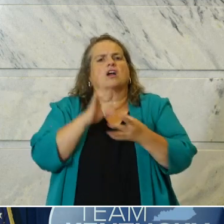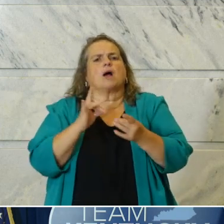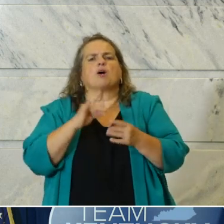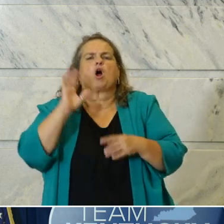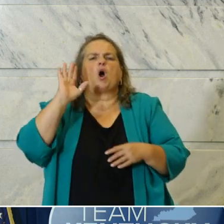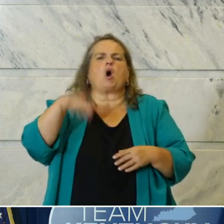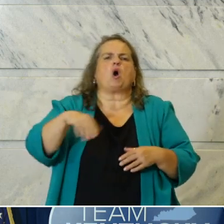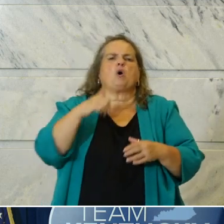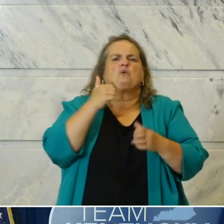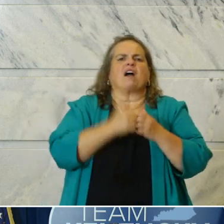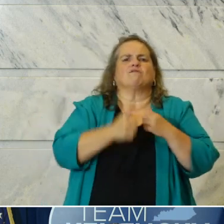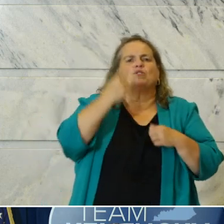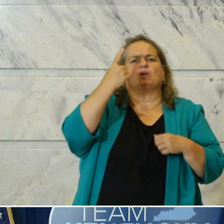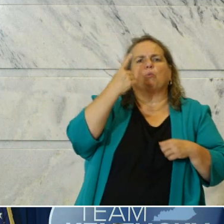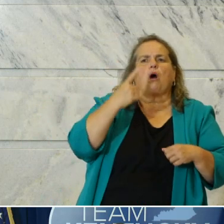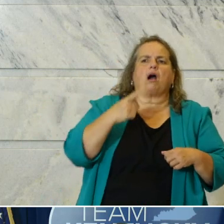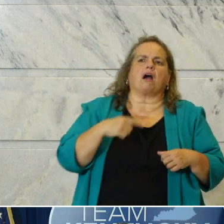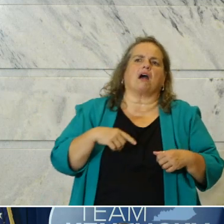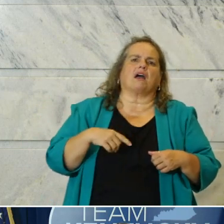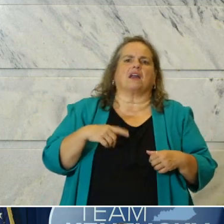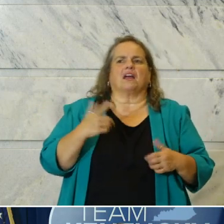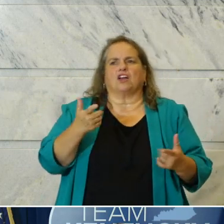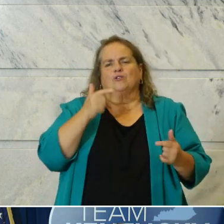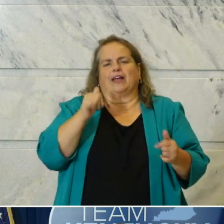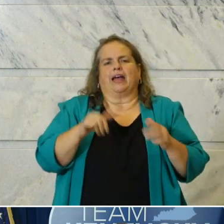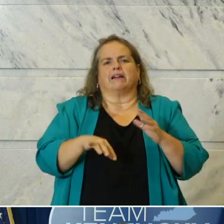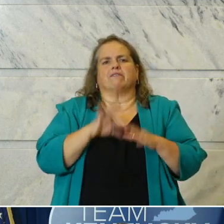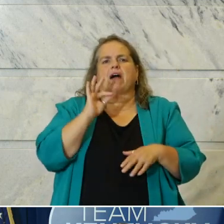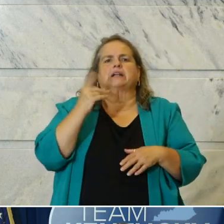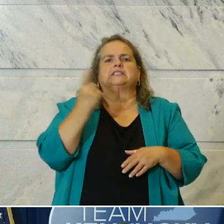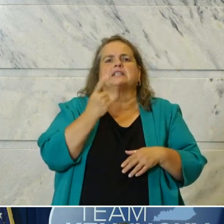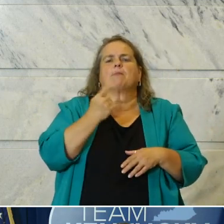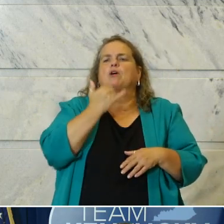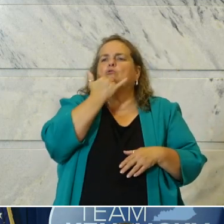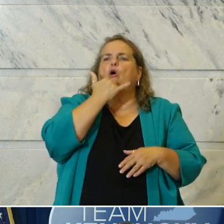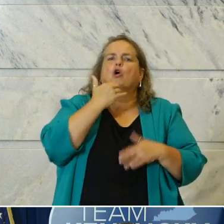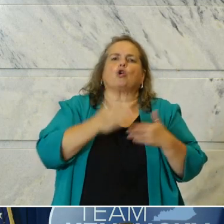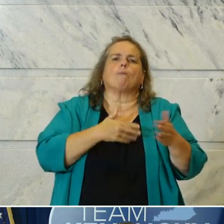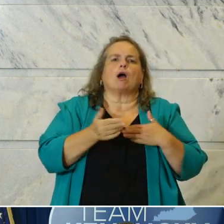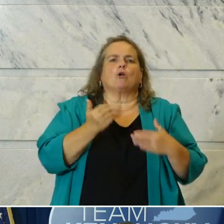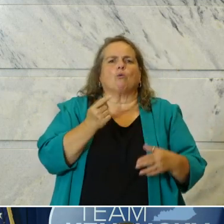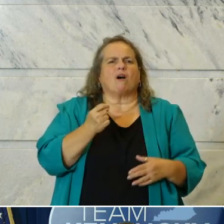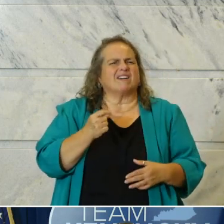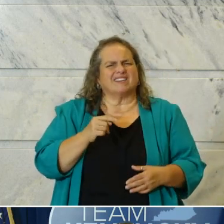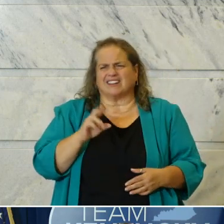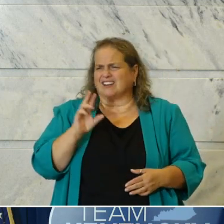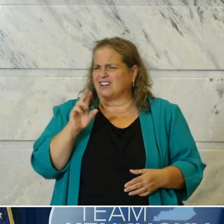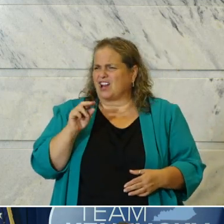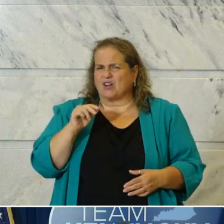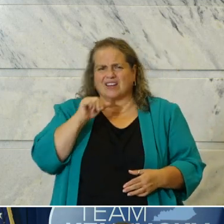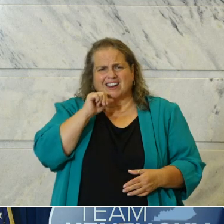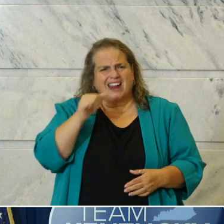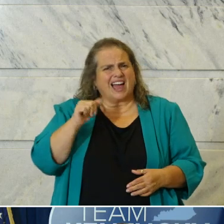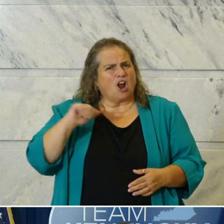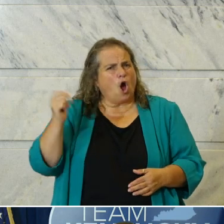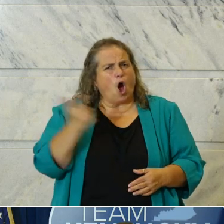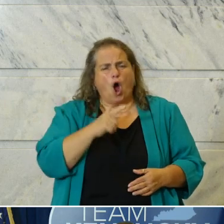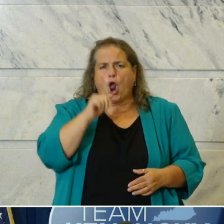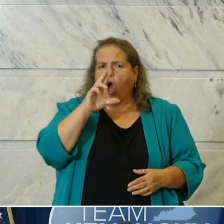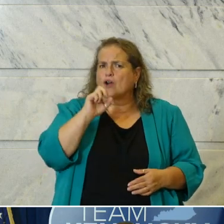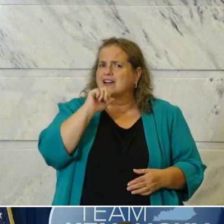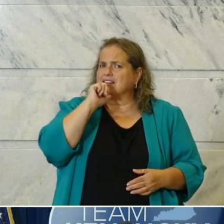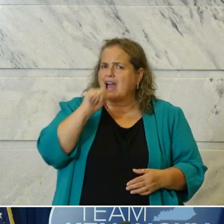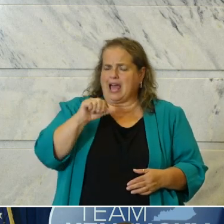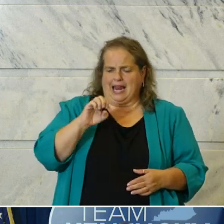an epidemiologist, or you can find something to support you no matter what. No, everybody's not an epidemiologist. The actual